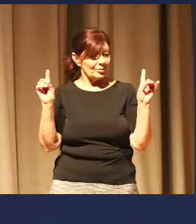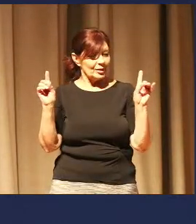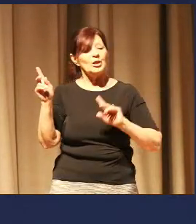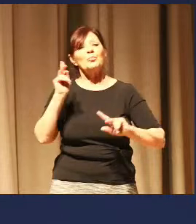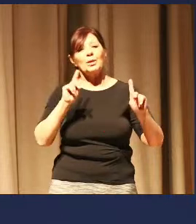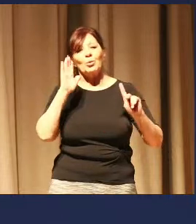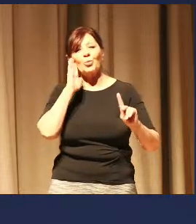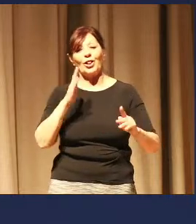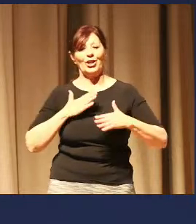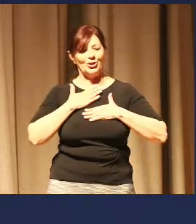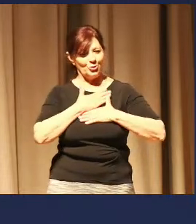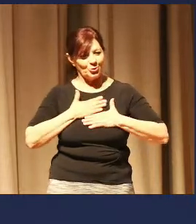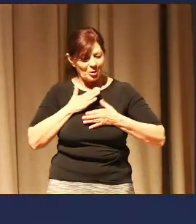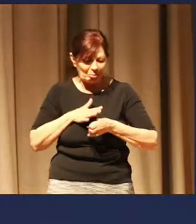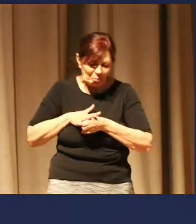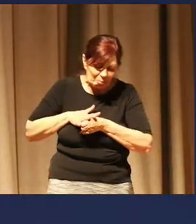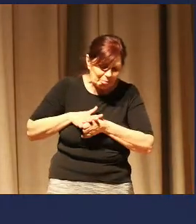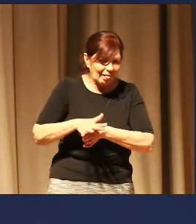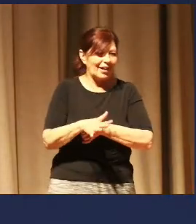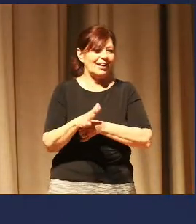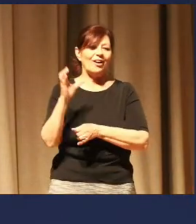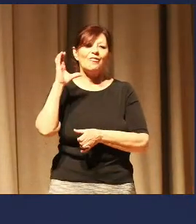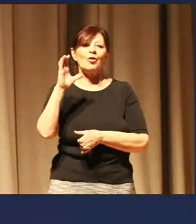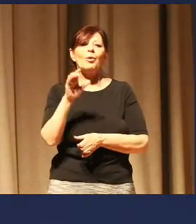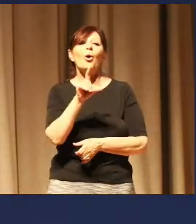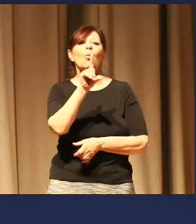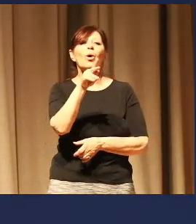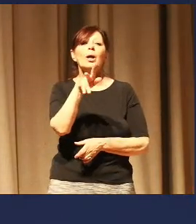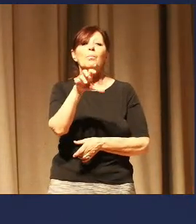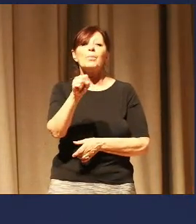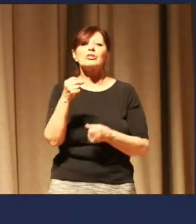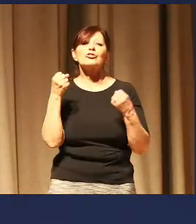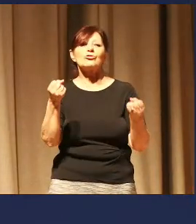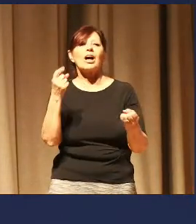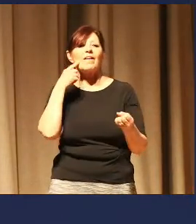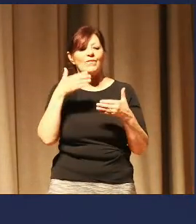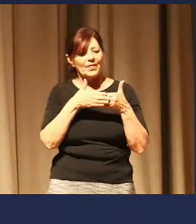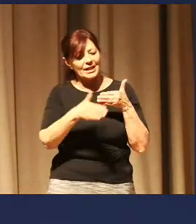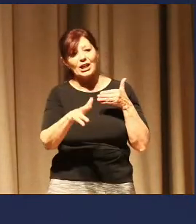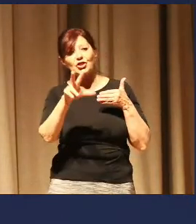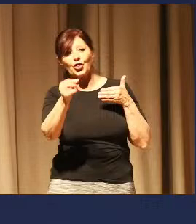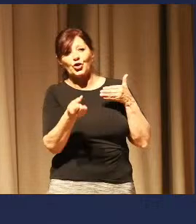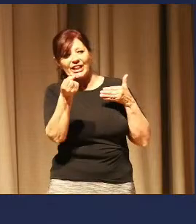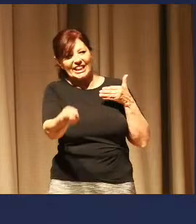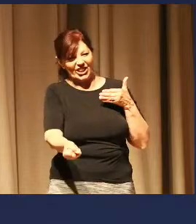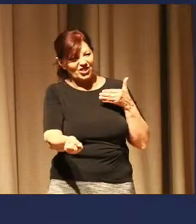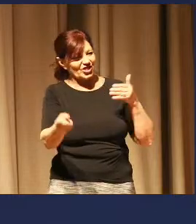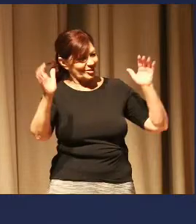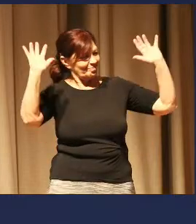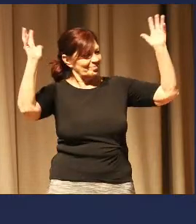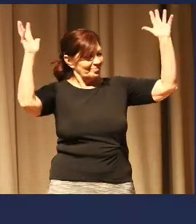will enjoy plenty of football at One Bills Drive for the next 30 years.